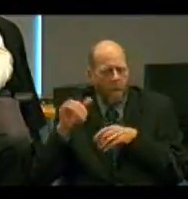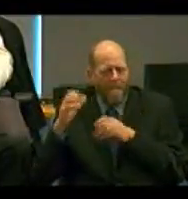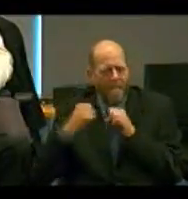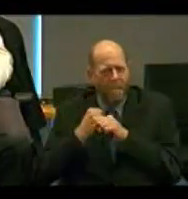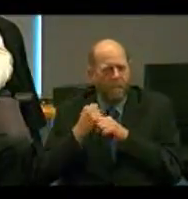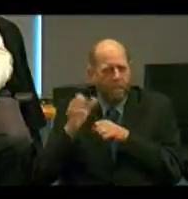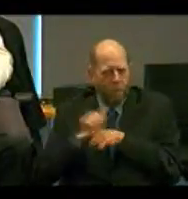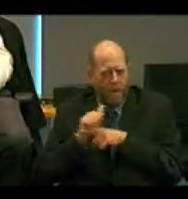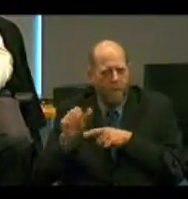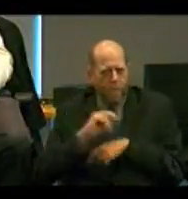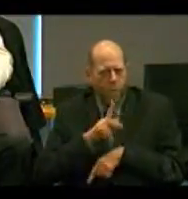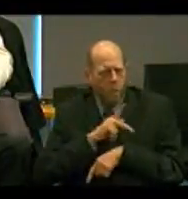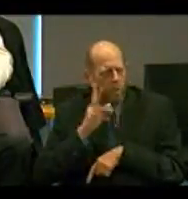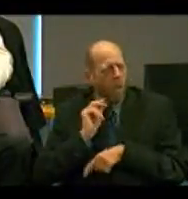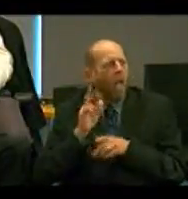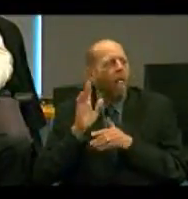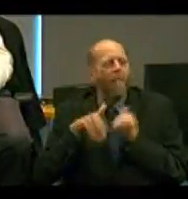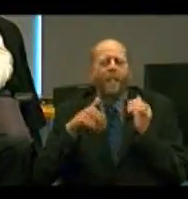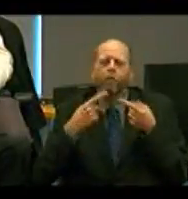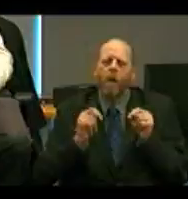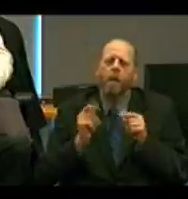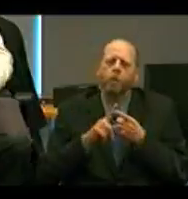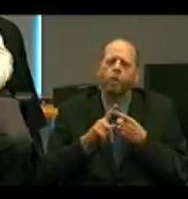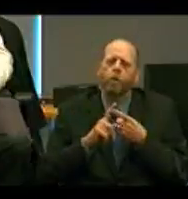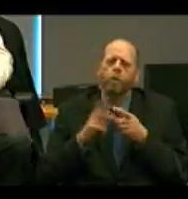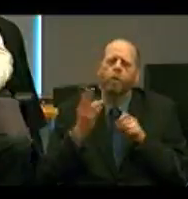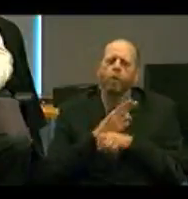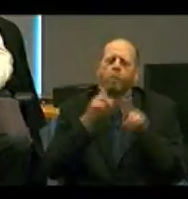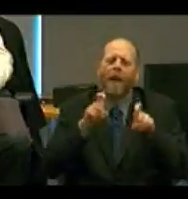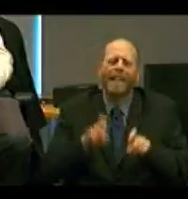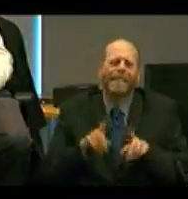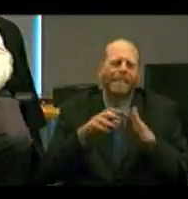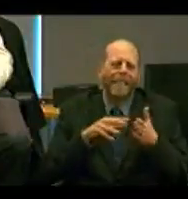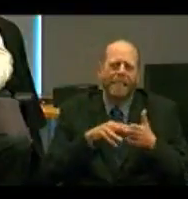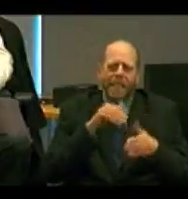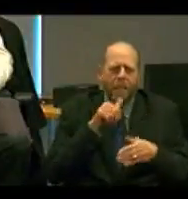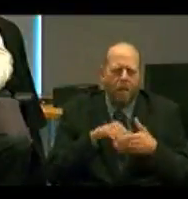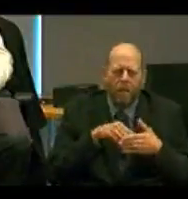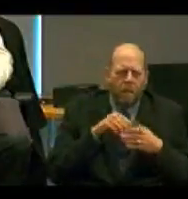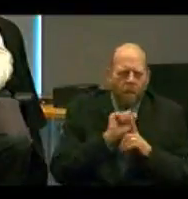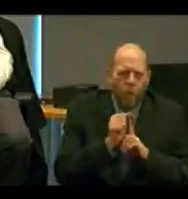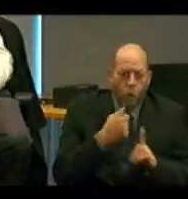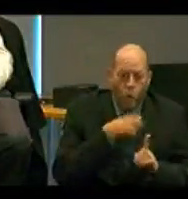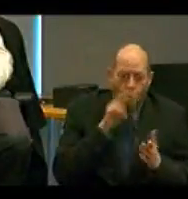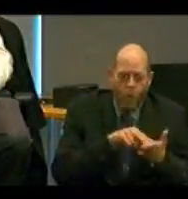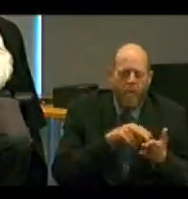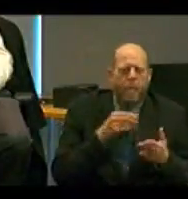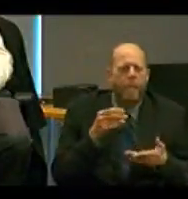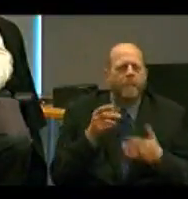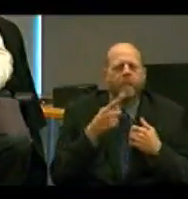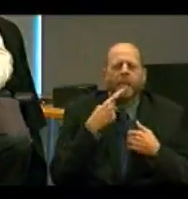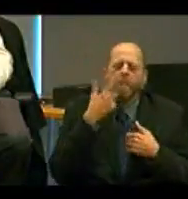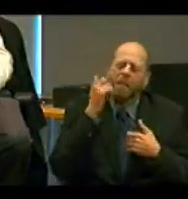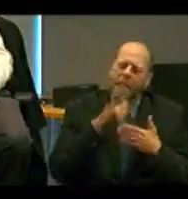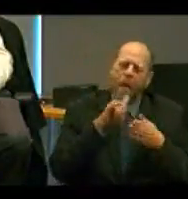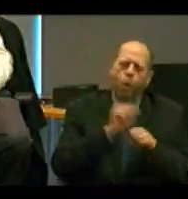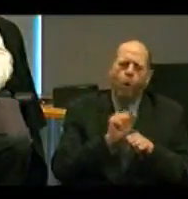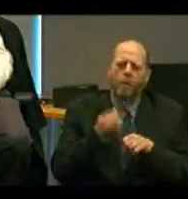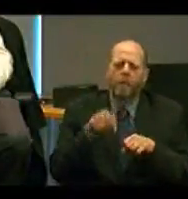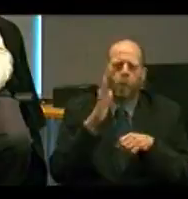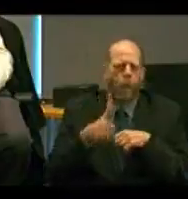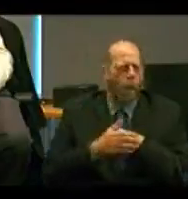personal experience, than trying to take pilot studies that are not like the situations we are looking at and say, because that works, this